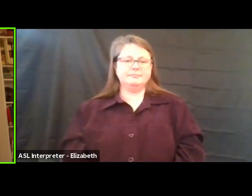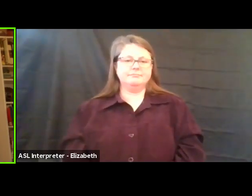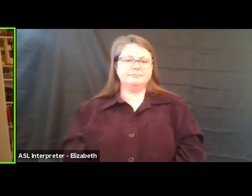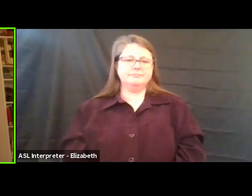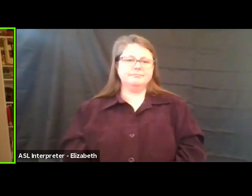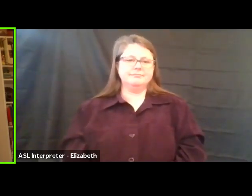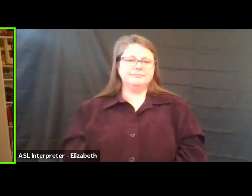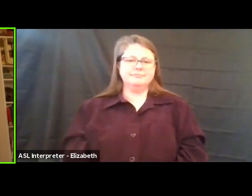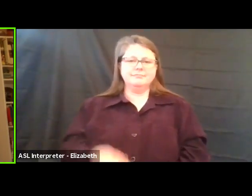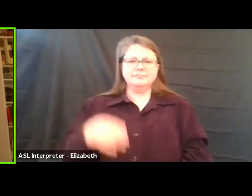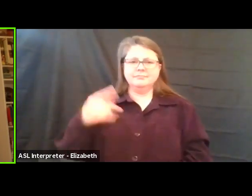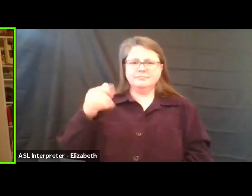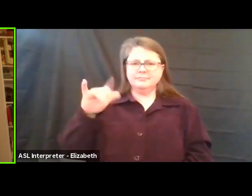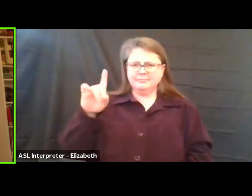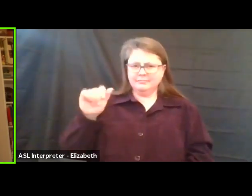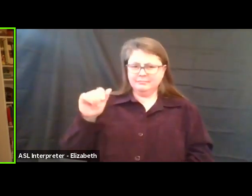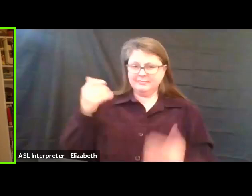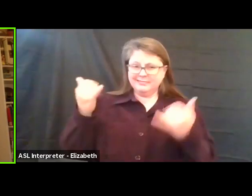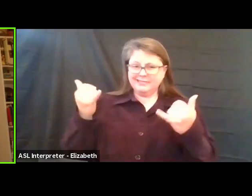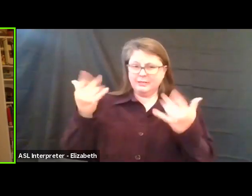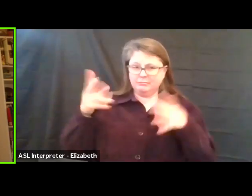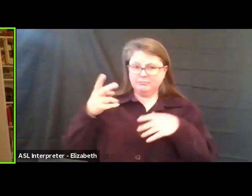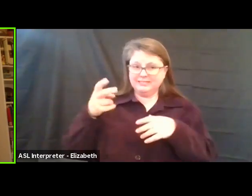Hilda, are you switched now, do you think?